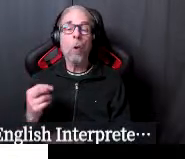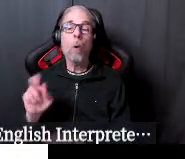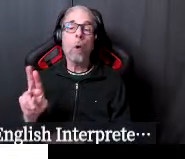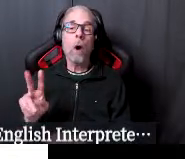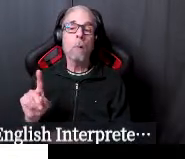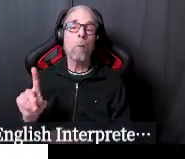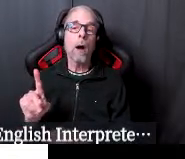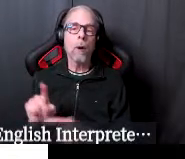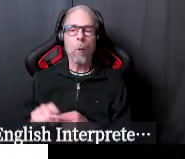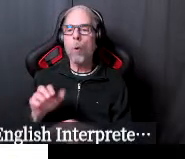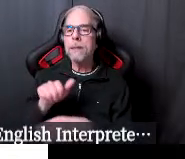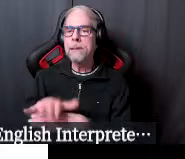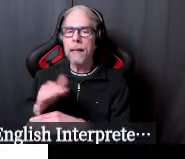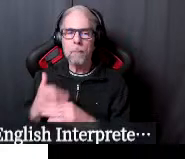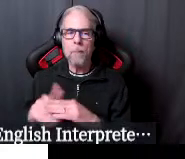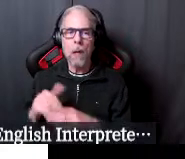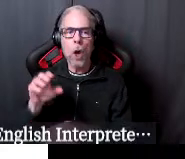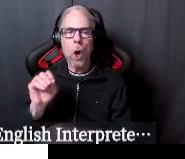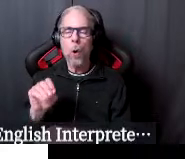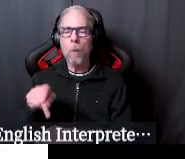to